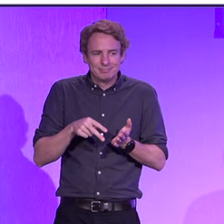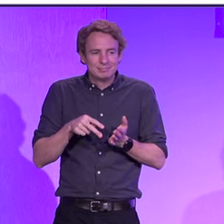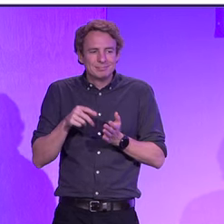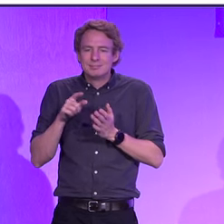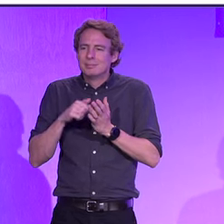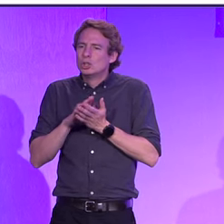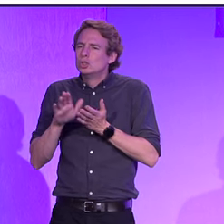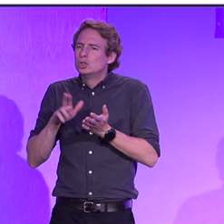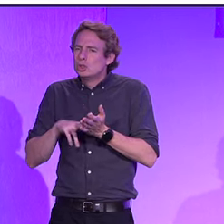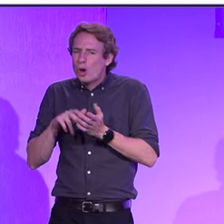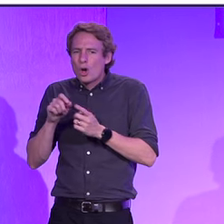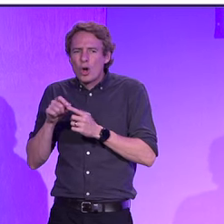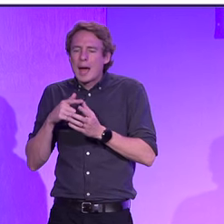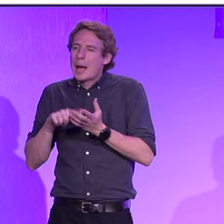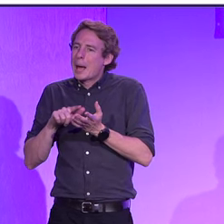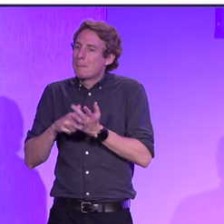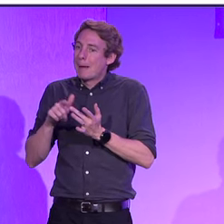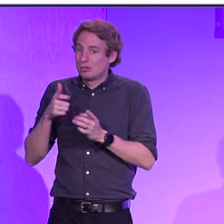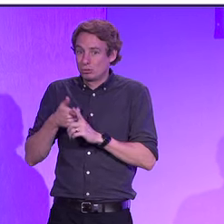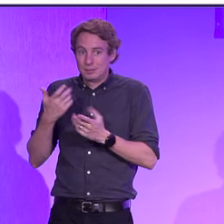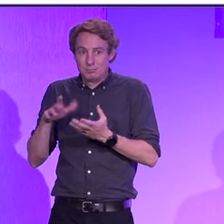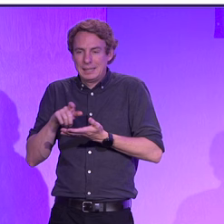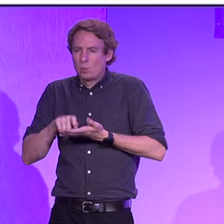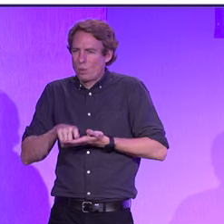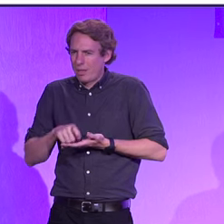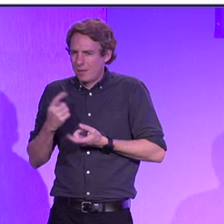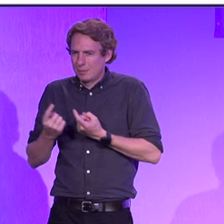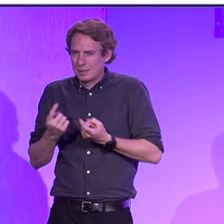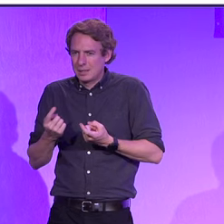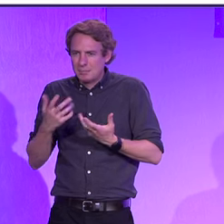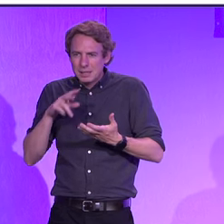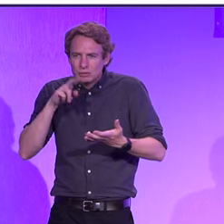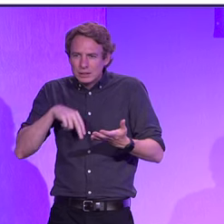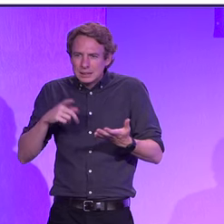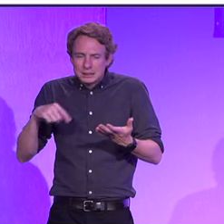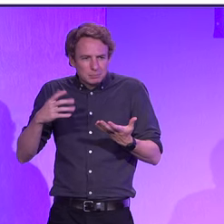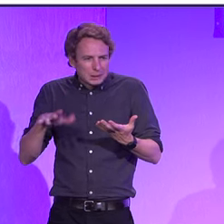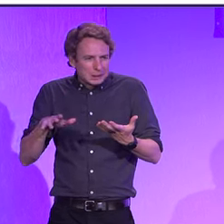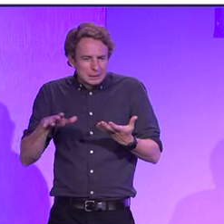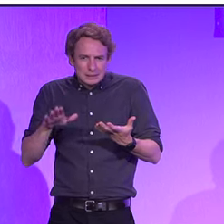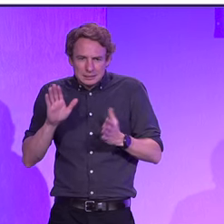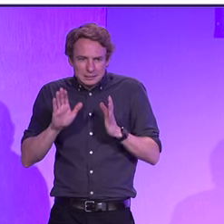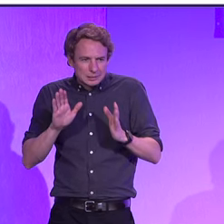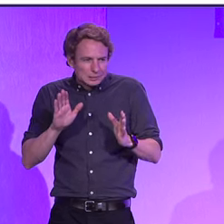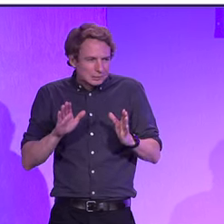Willis and Patrick both were authors on that book. And who here has read that one?